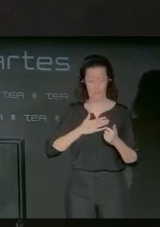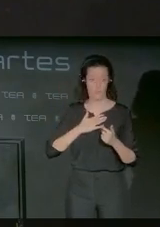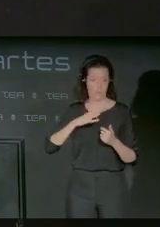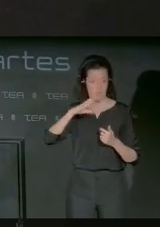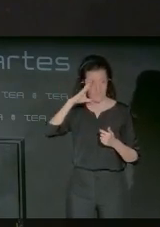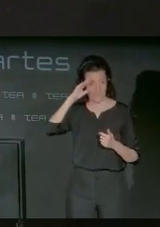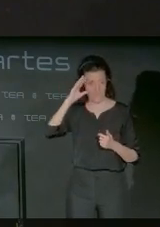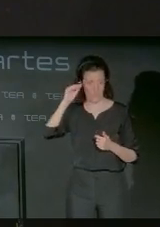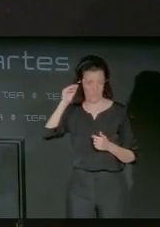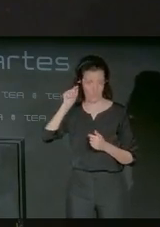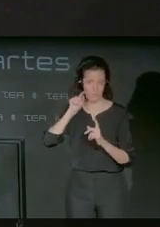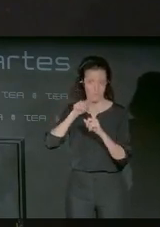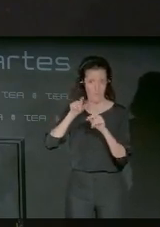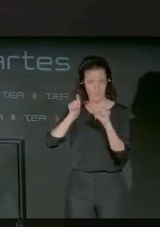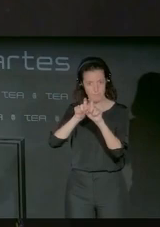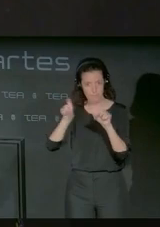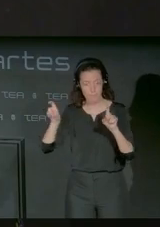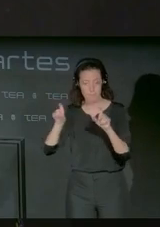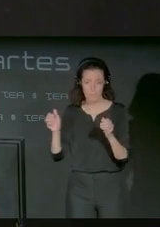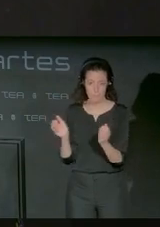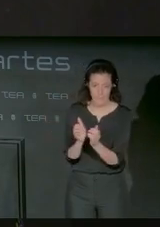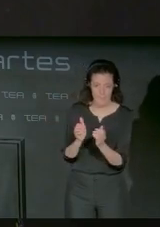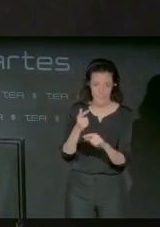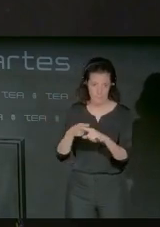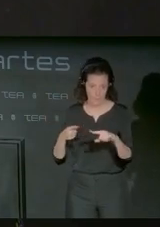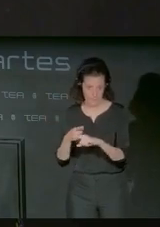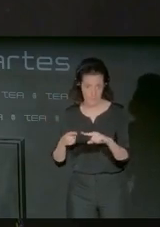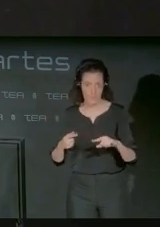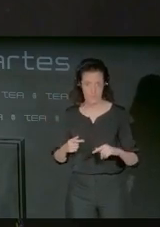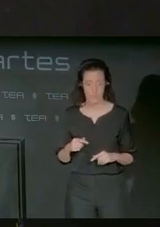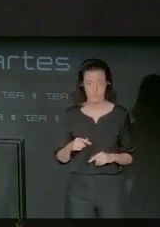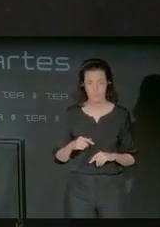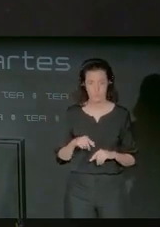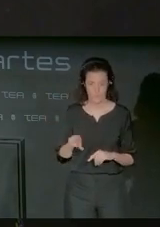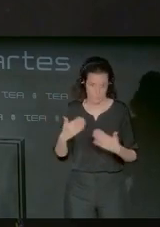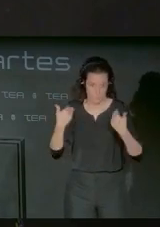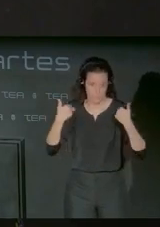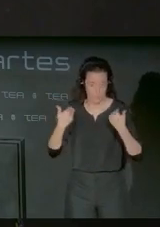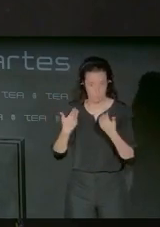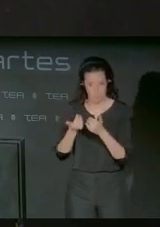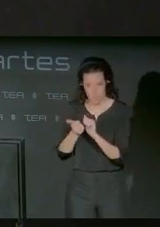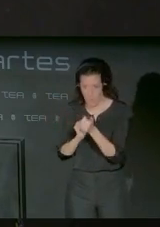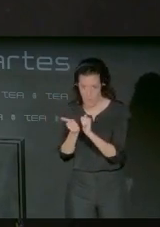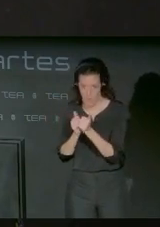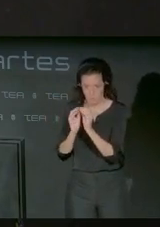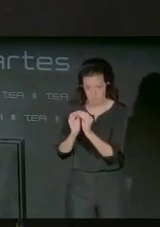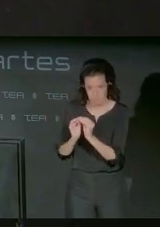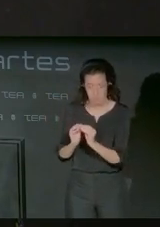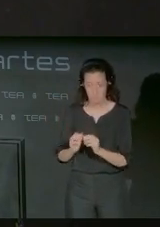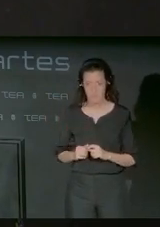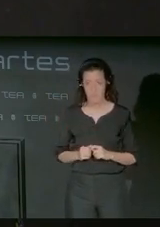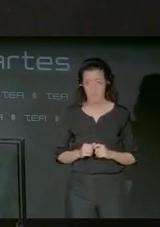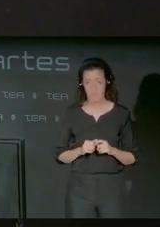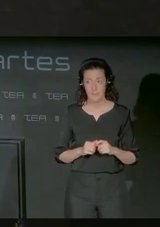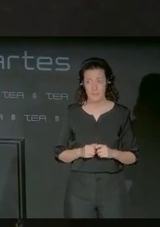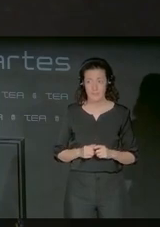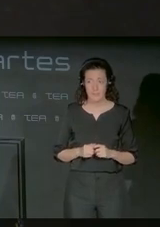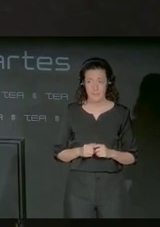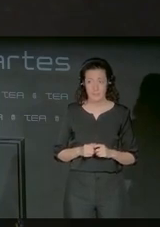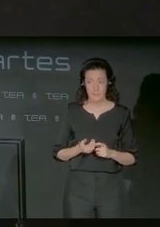well. That's coming up next year. We are not necessarily recommending much on that. I think the general recommendation on skills